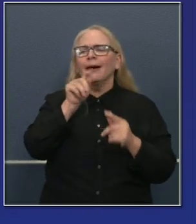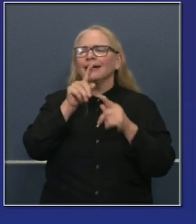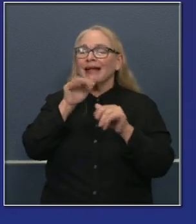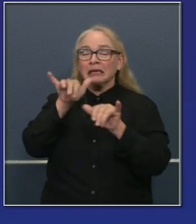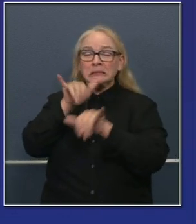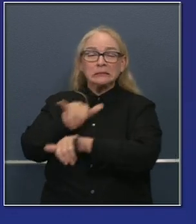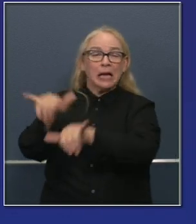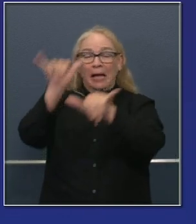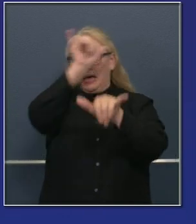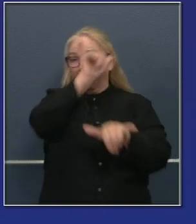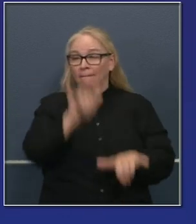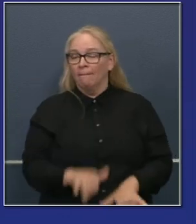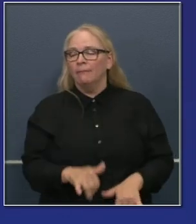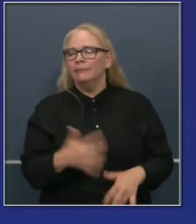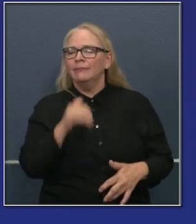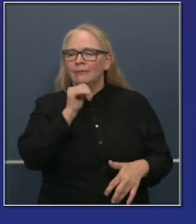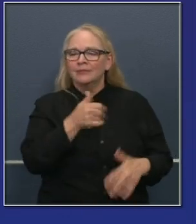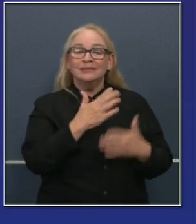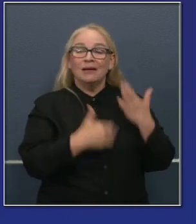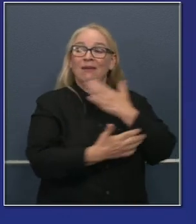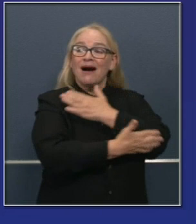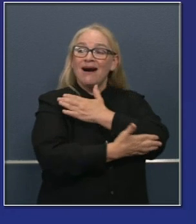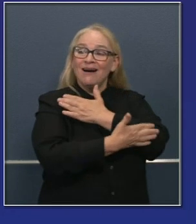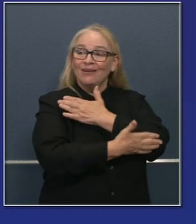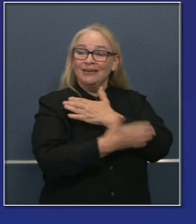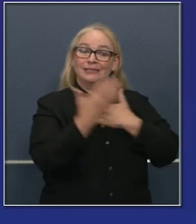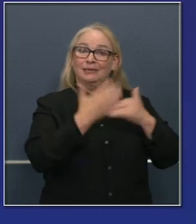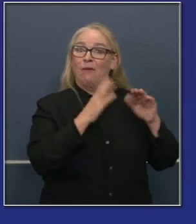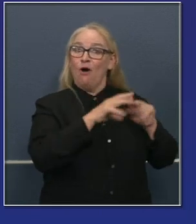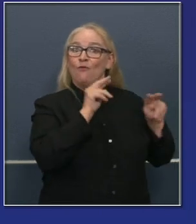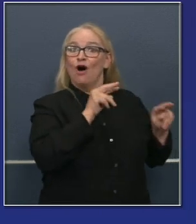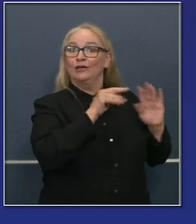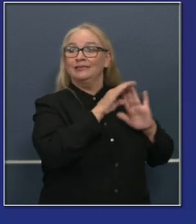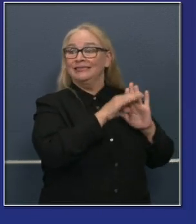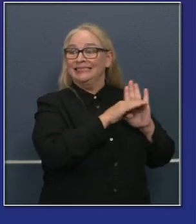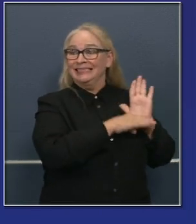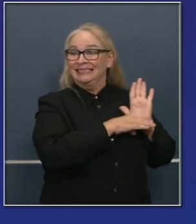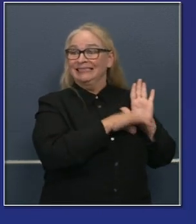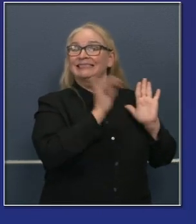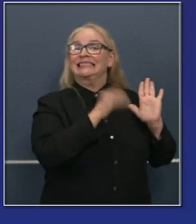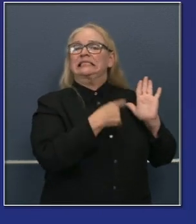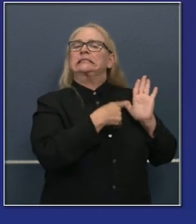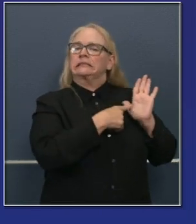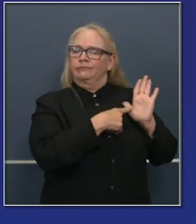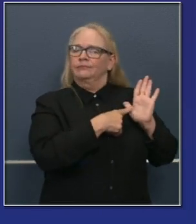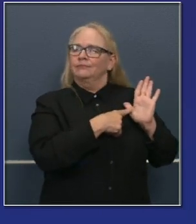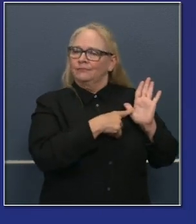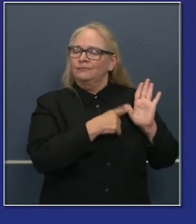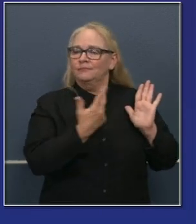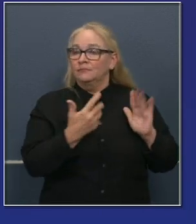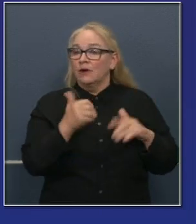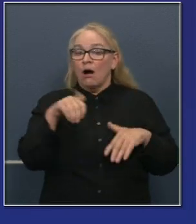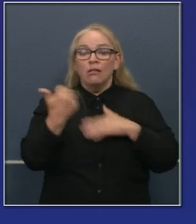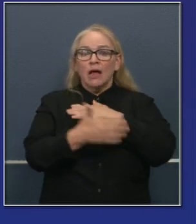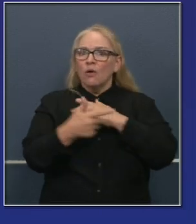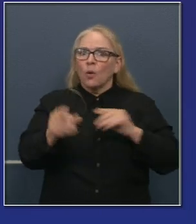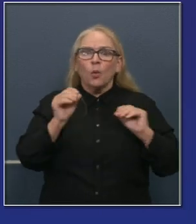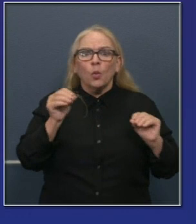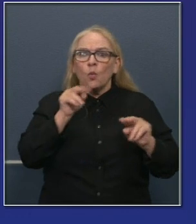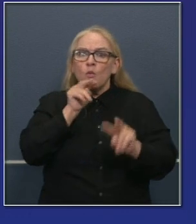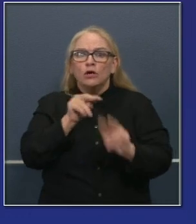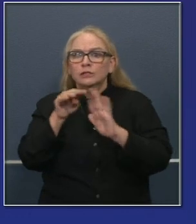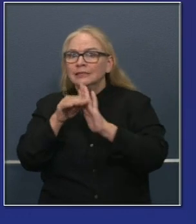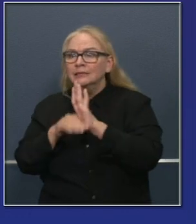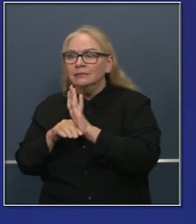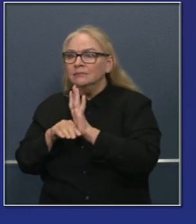are on the monitoring list for a good reason. Others are not for an equally good reason because they're not seeing the outbreak and as a consequence are